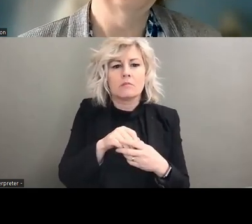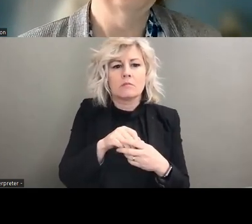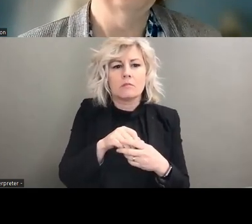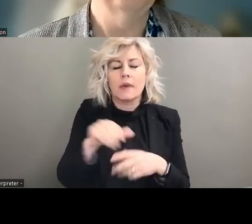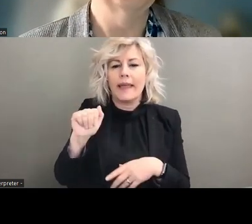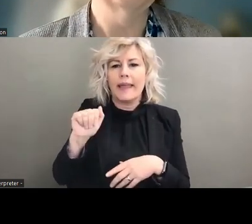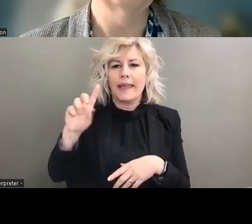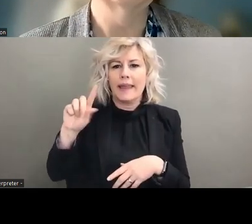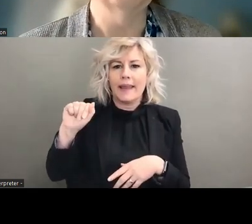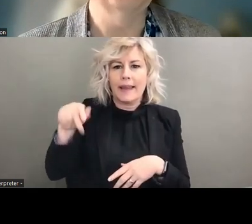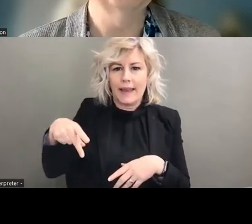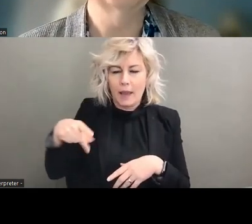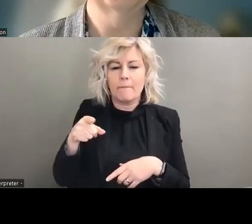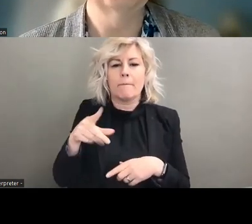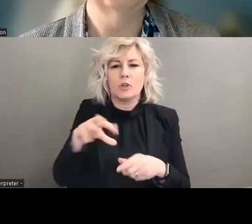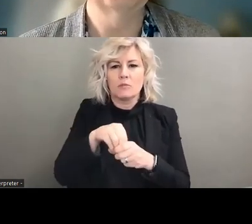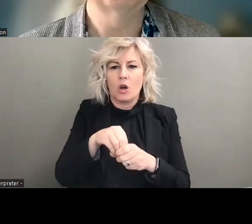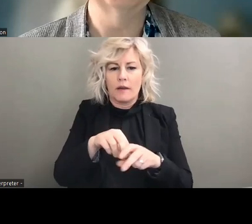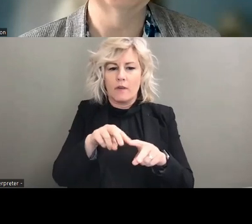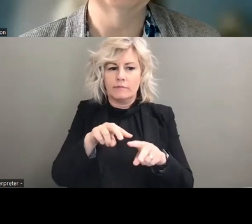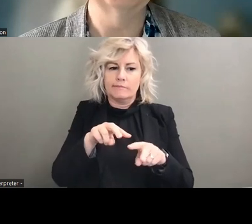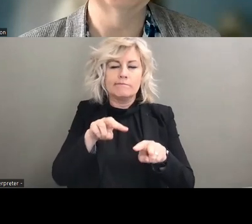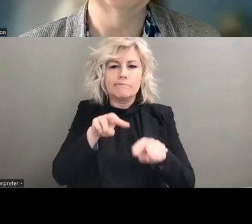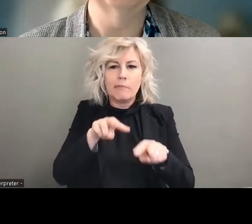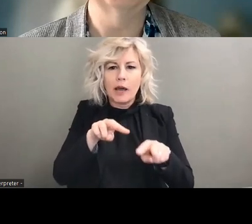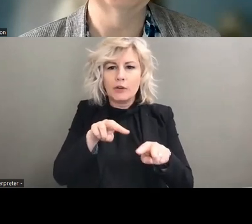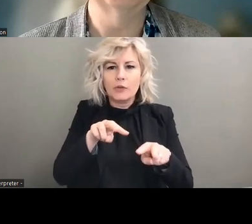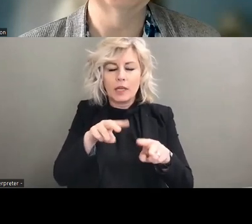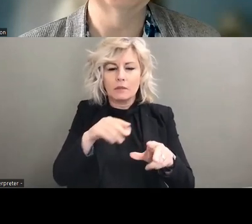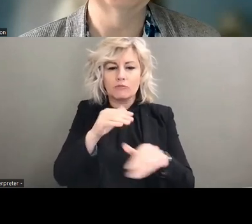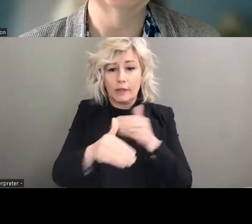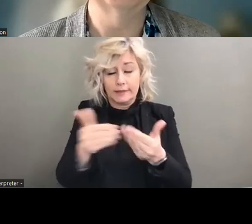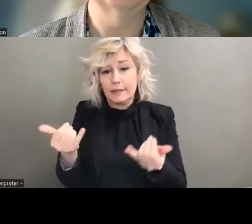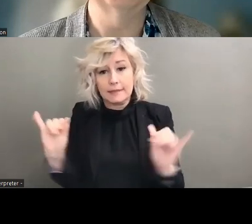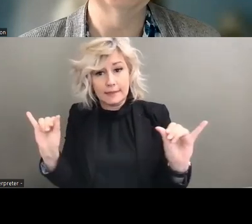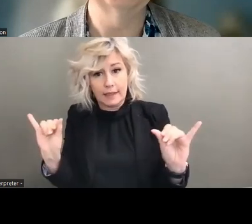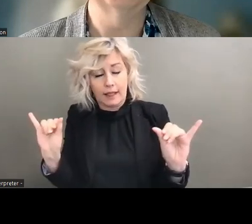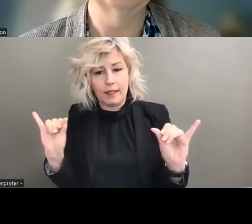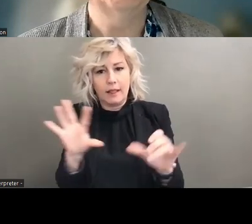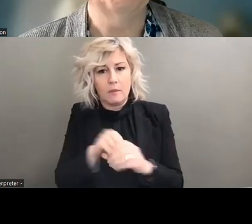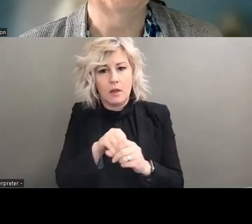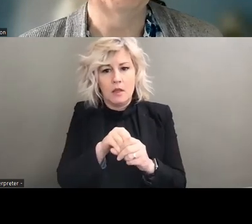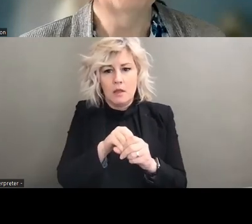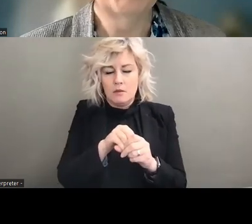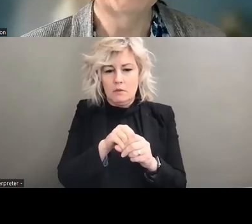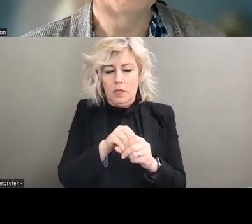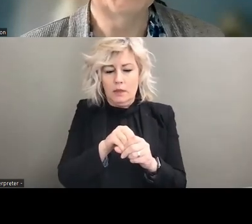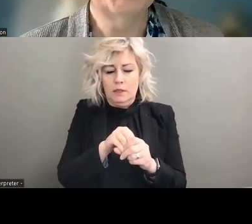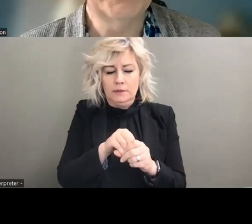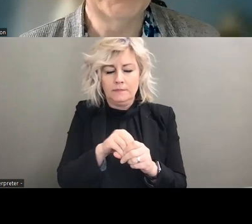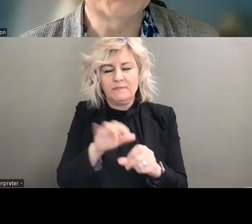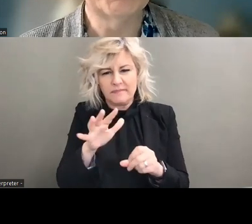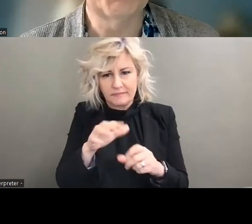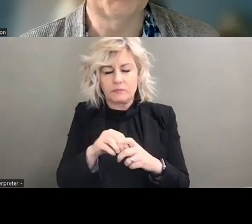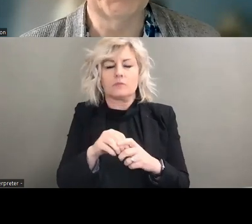ADAP was part of a monitoring process and still is to some degree about